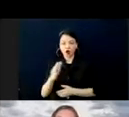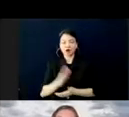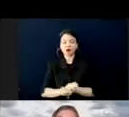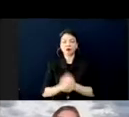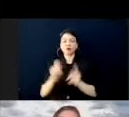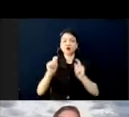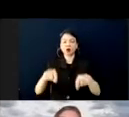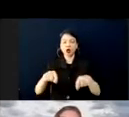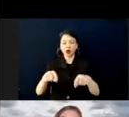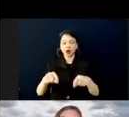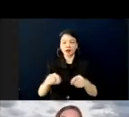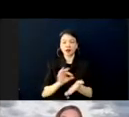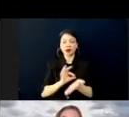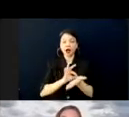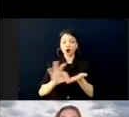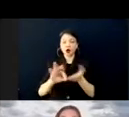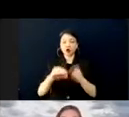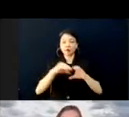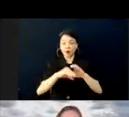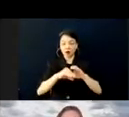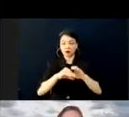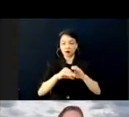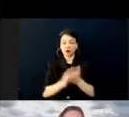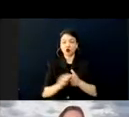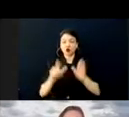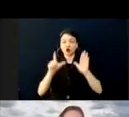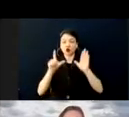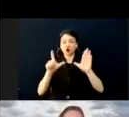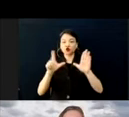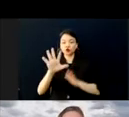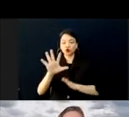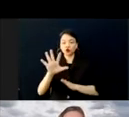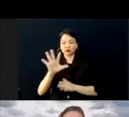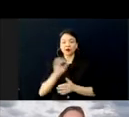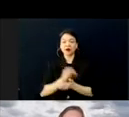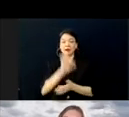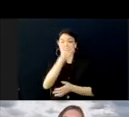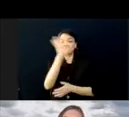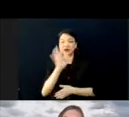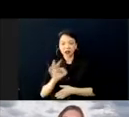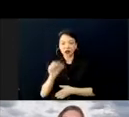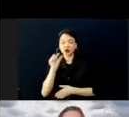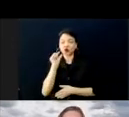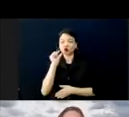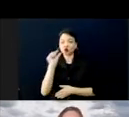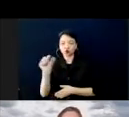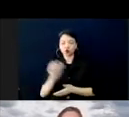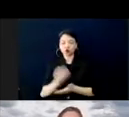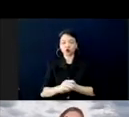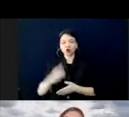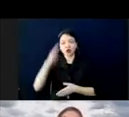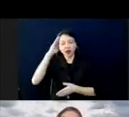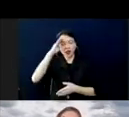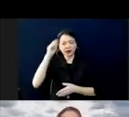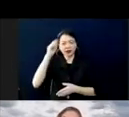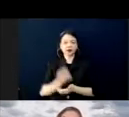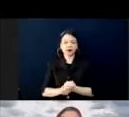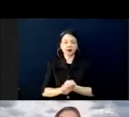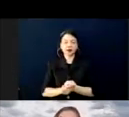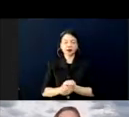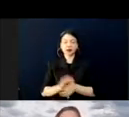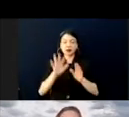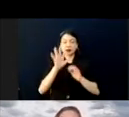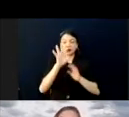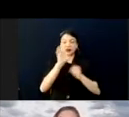time for men. And another thing that's really nice about this Random Forest model is that it, for each of those characteristics we put into the model,